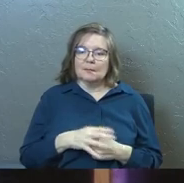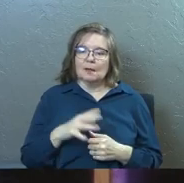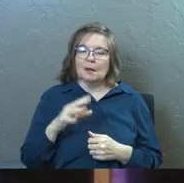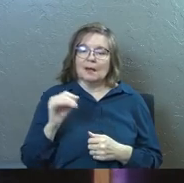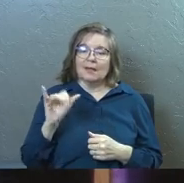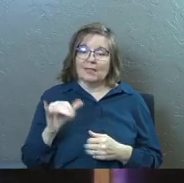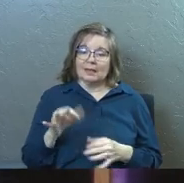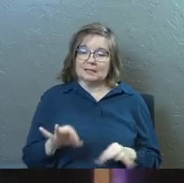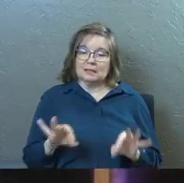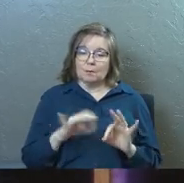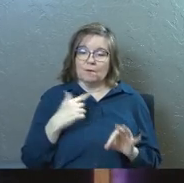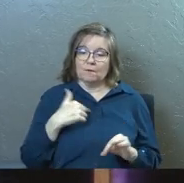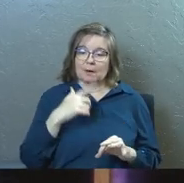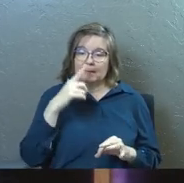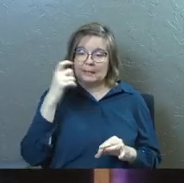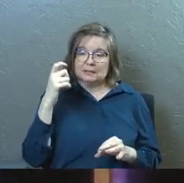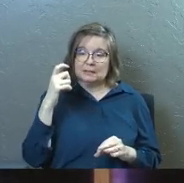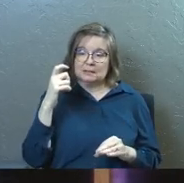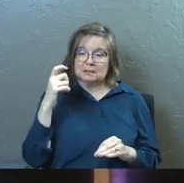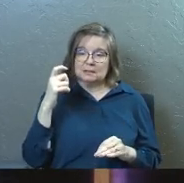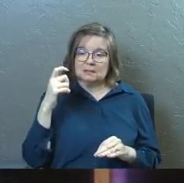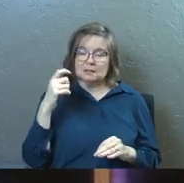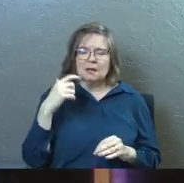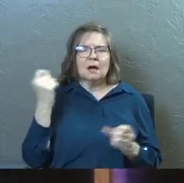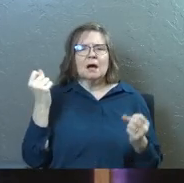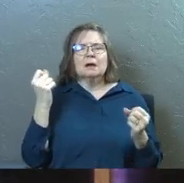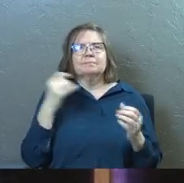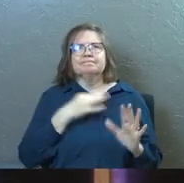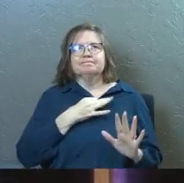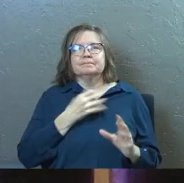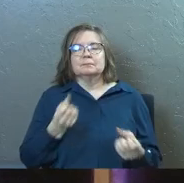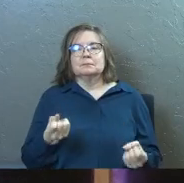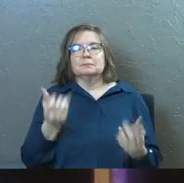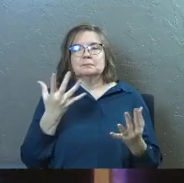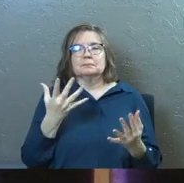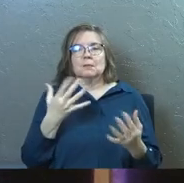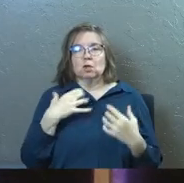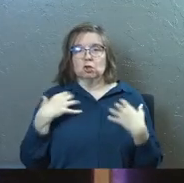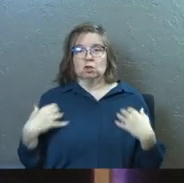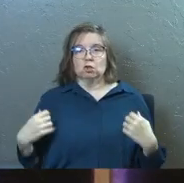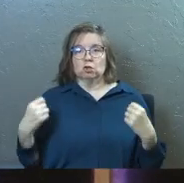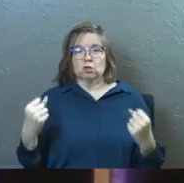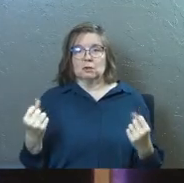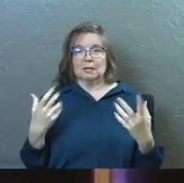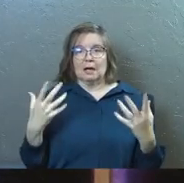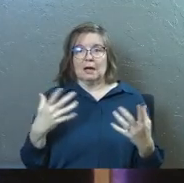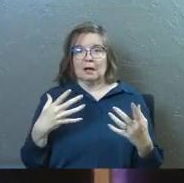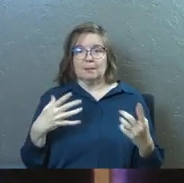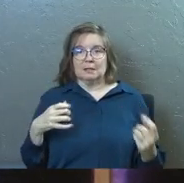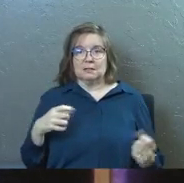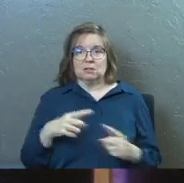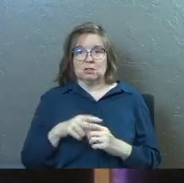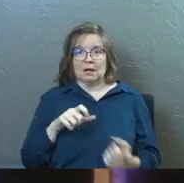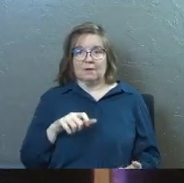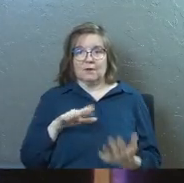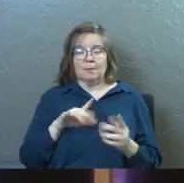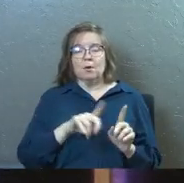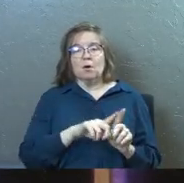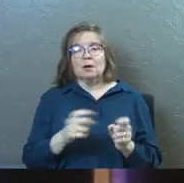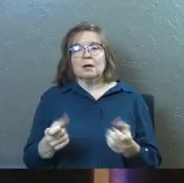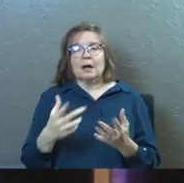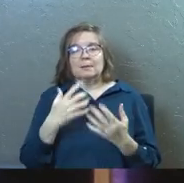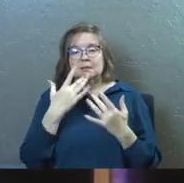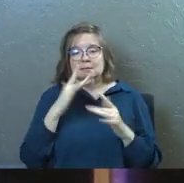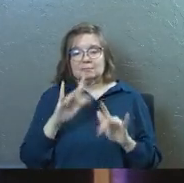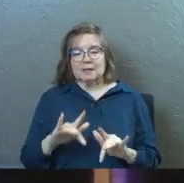And that's important for us because, well, how much courage, how much confrontation, but also how